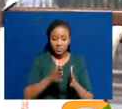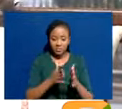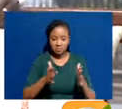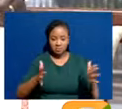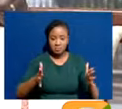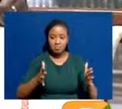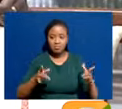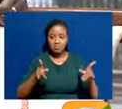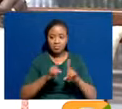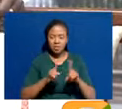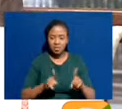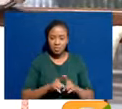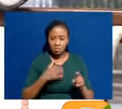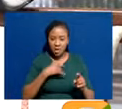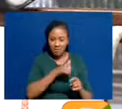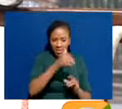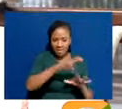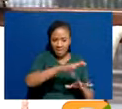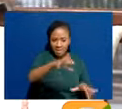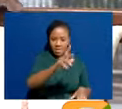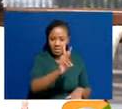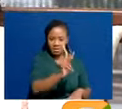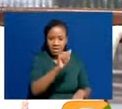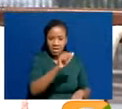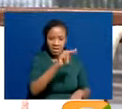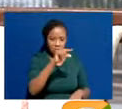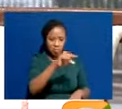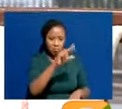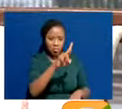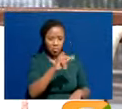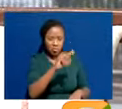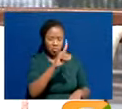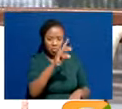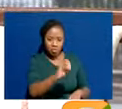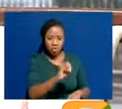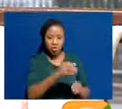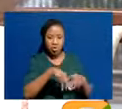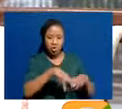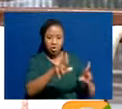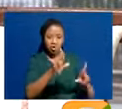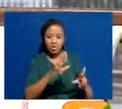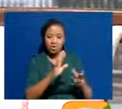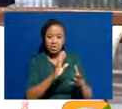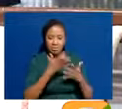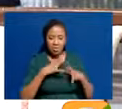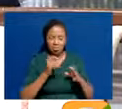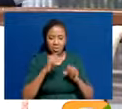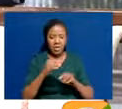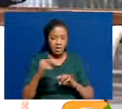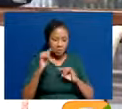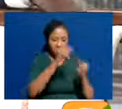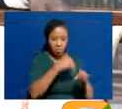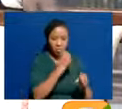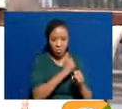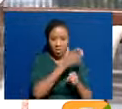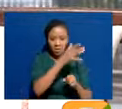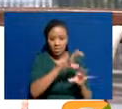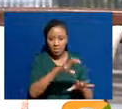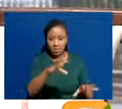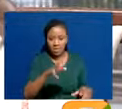activate Kangundo Road Market, there'll be better, you know, those people right on the road now will move into the market and into the sides.